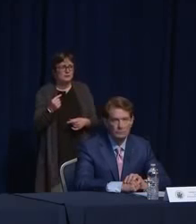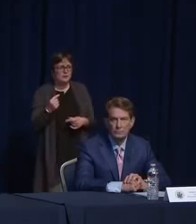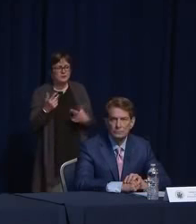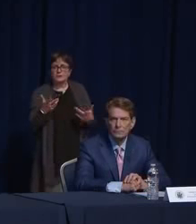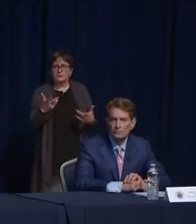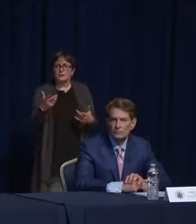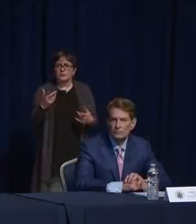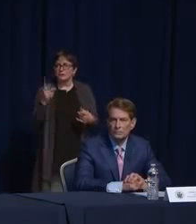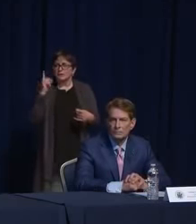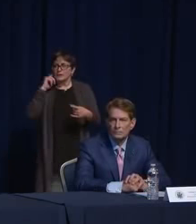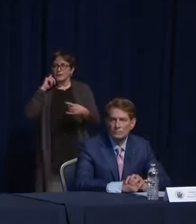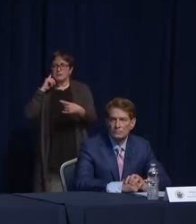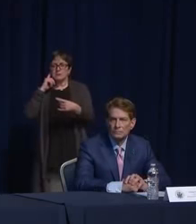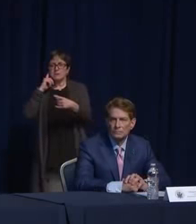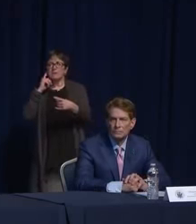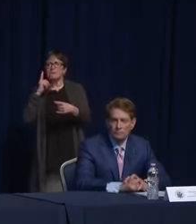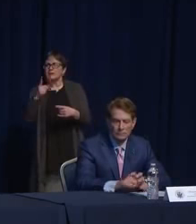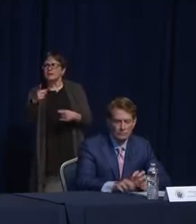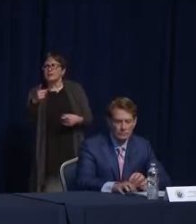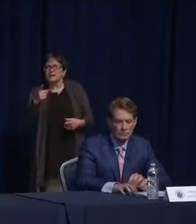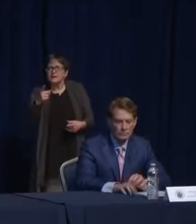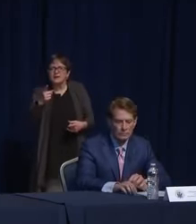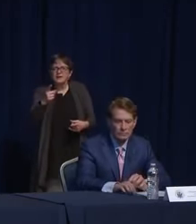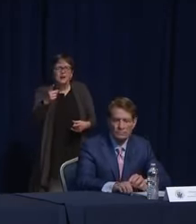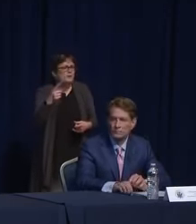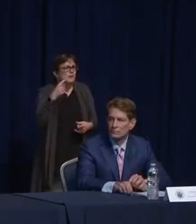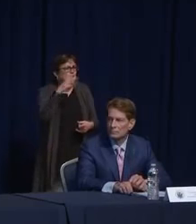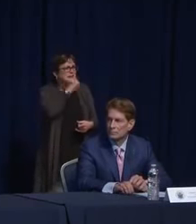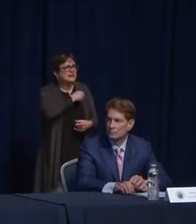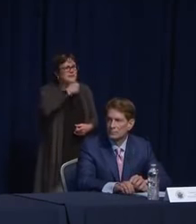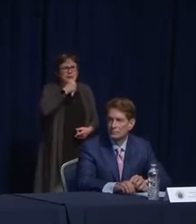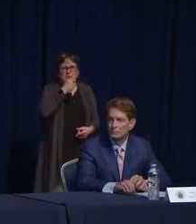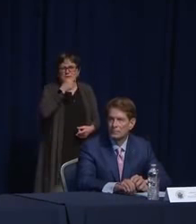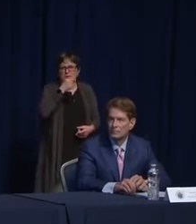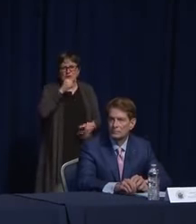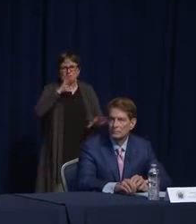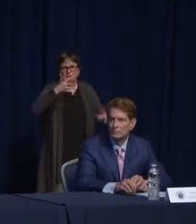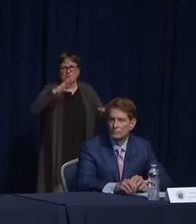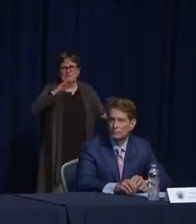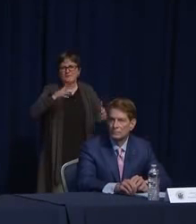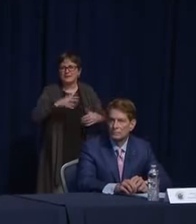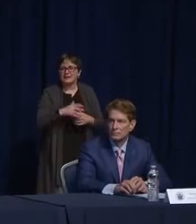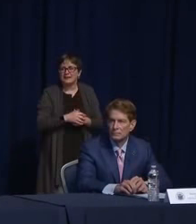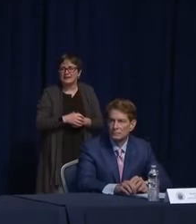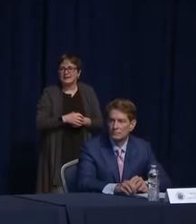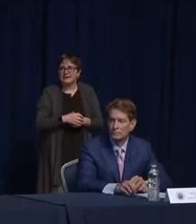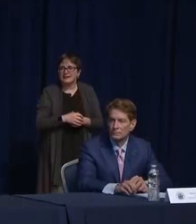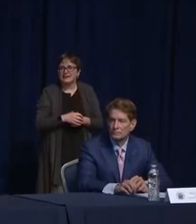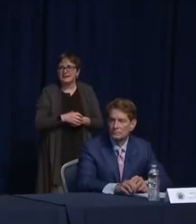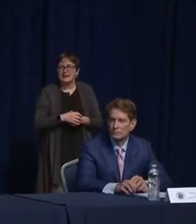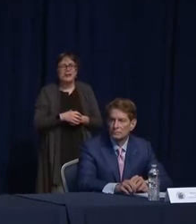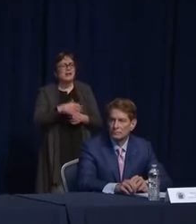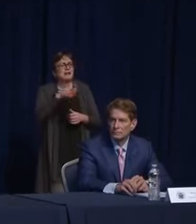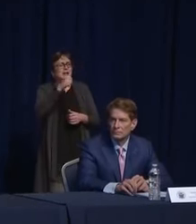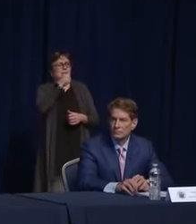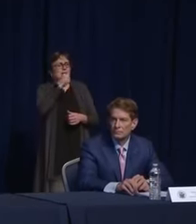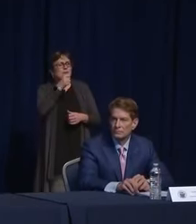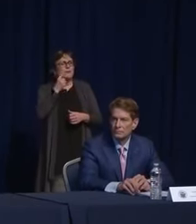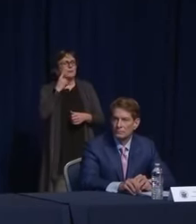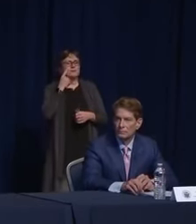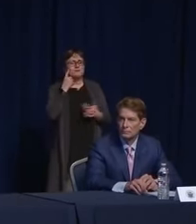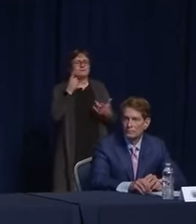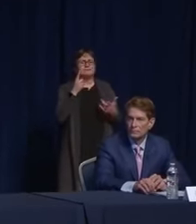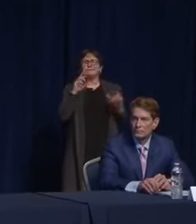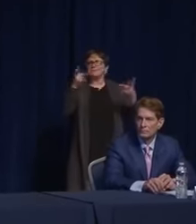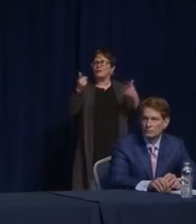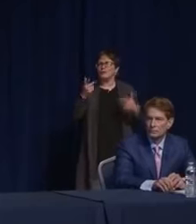Did you hear that? No, didn't. It's this microphone, which is terrific, Yeah, helps us with our live stream, but it doesn't do a Yeah. thing for us I'm up here. sorry, Elise, I